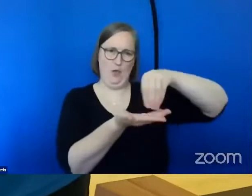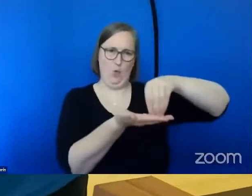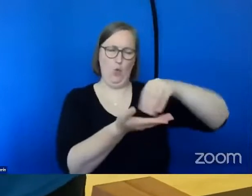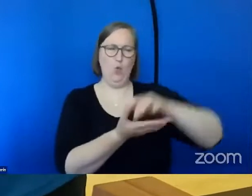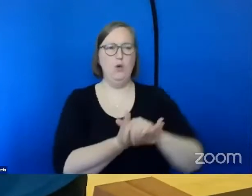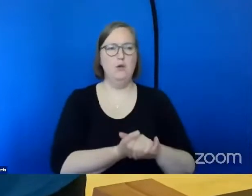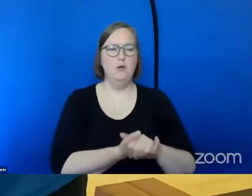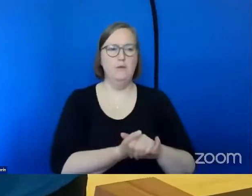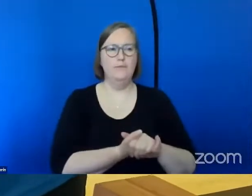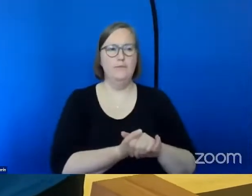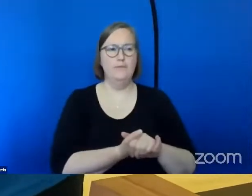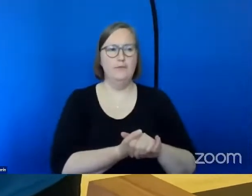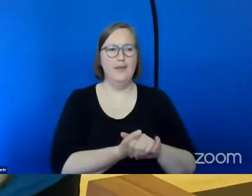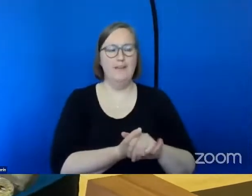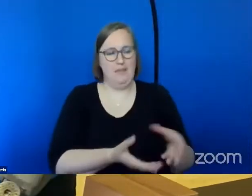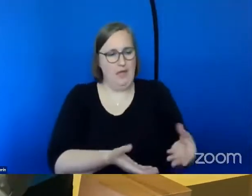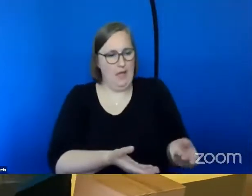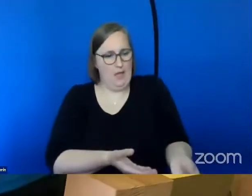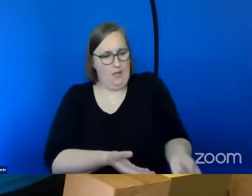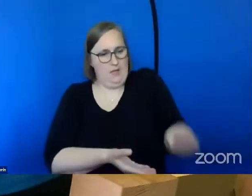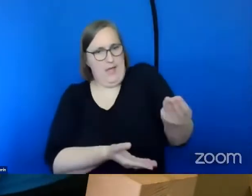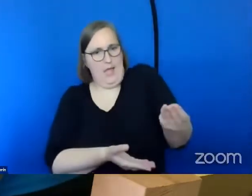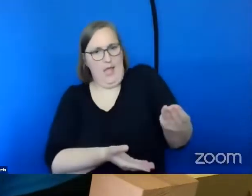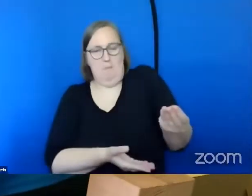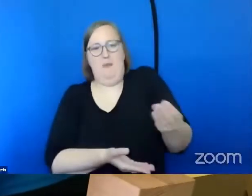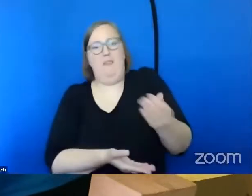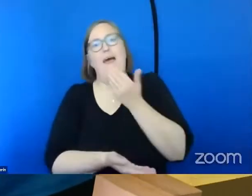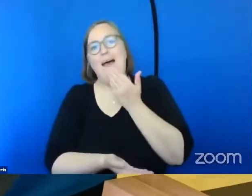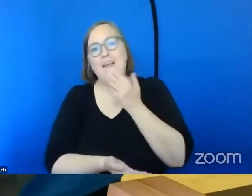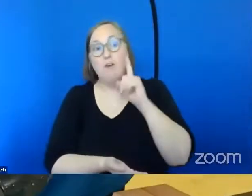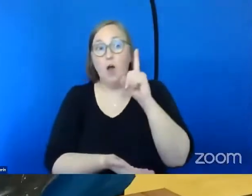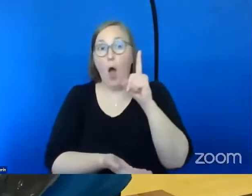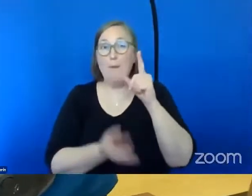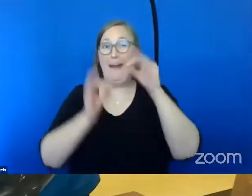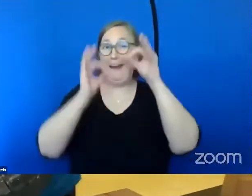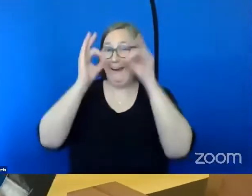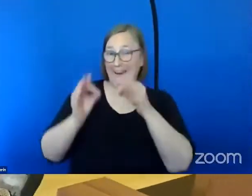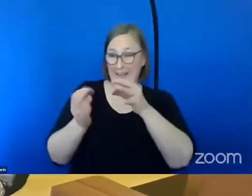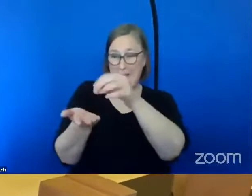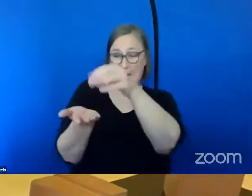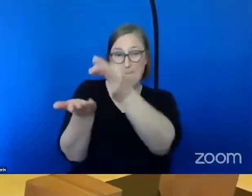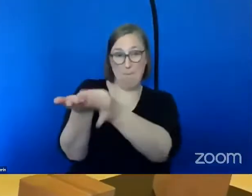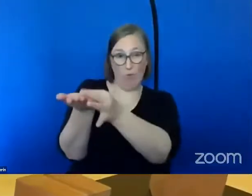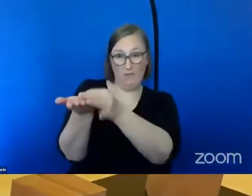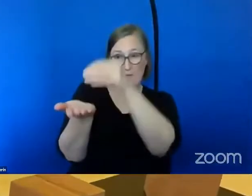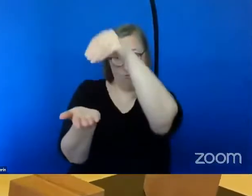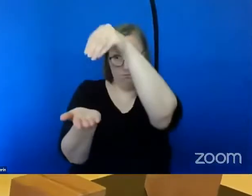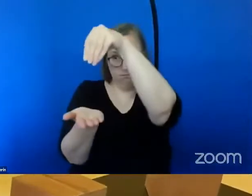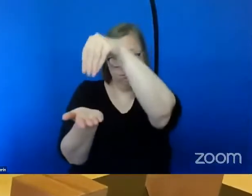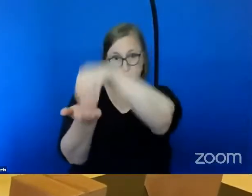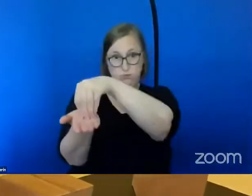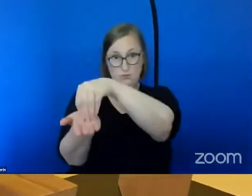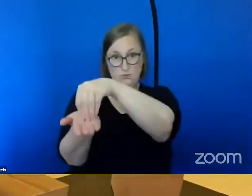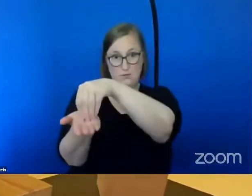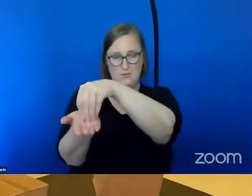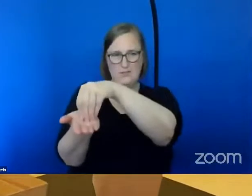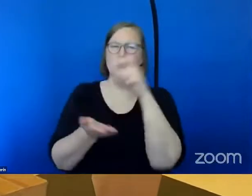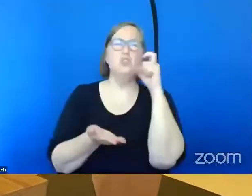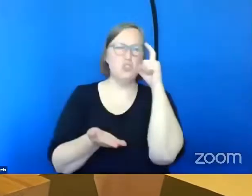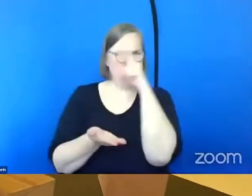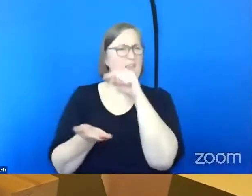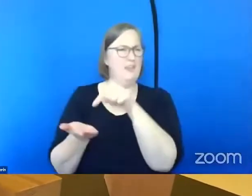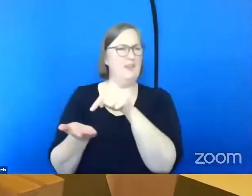bricks click together. This is where it went wrong for Tony Forsberg in the first heat, and he's struggling again, Roland. Yes, as long as the brick does